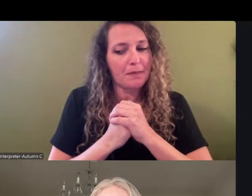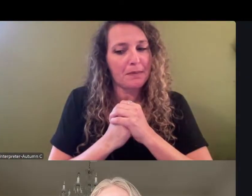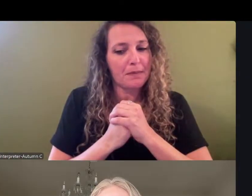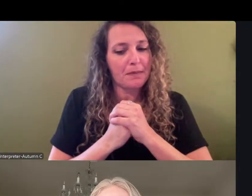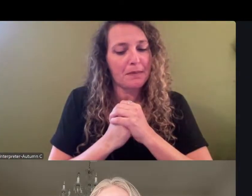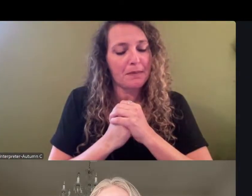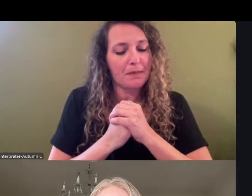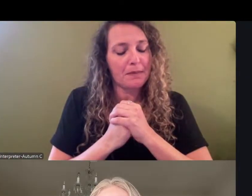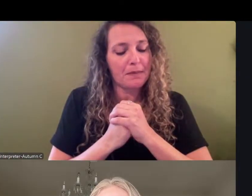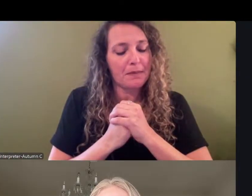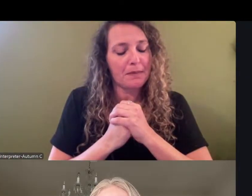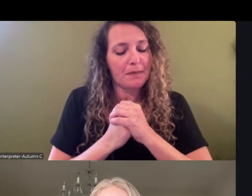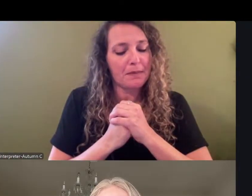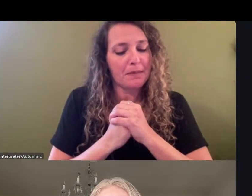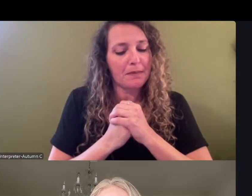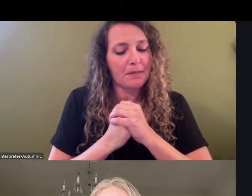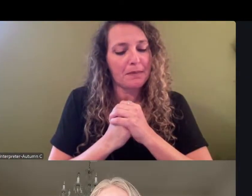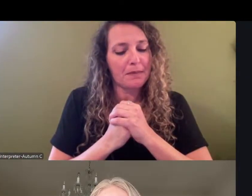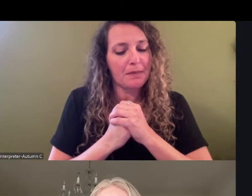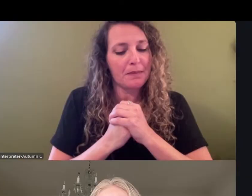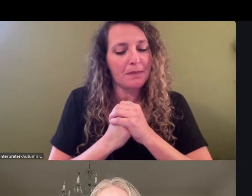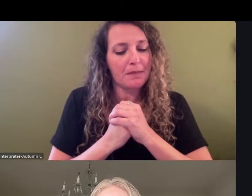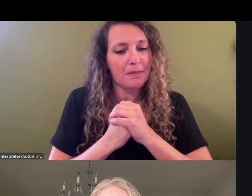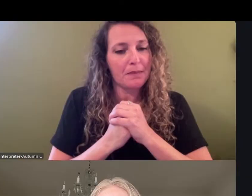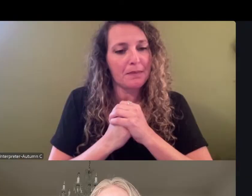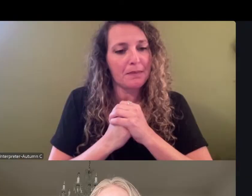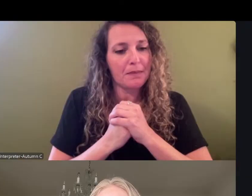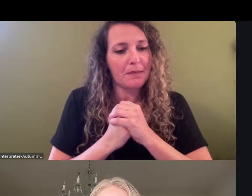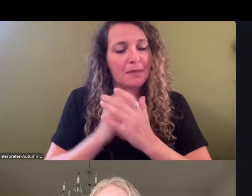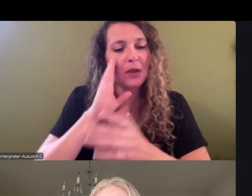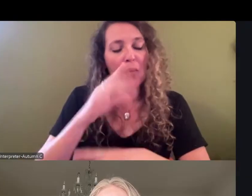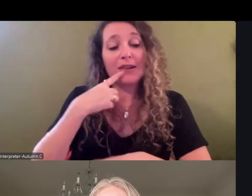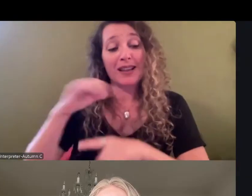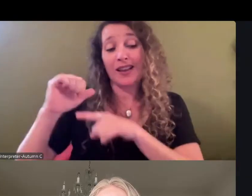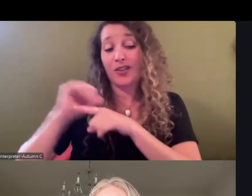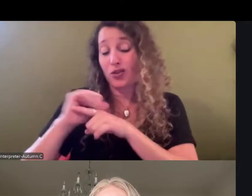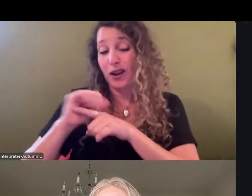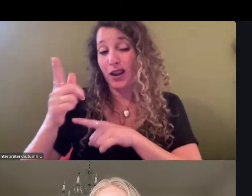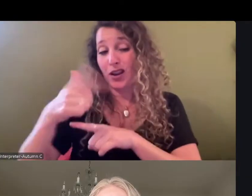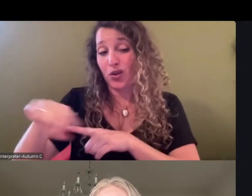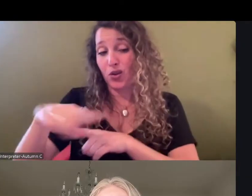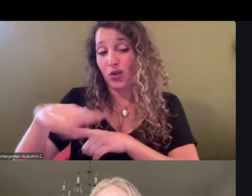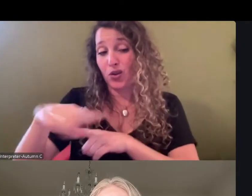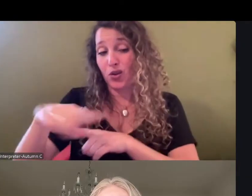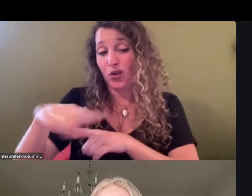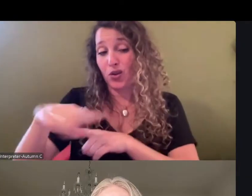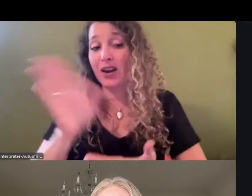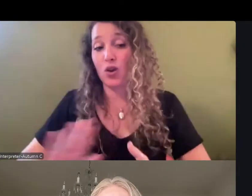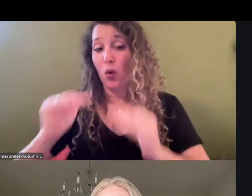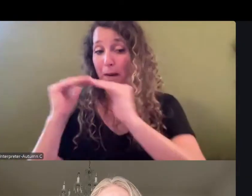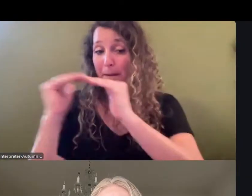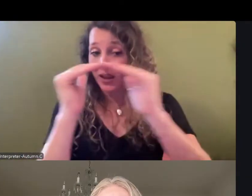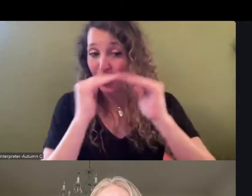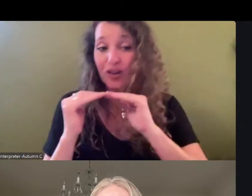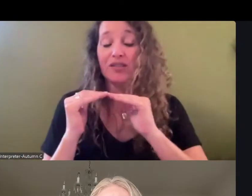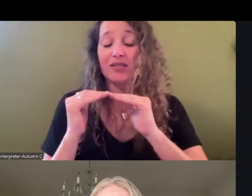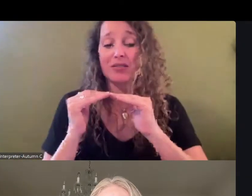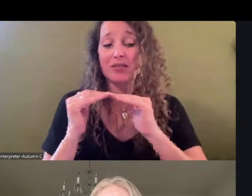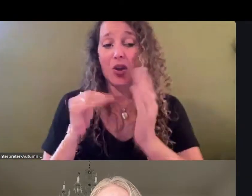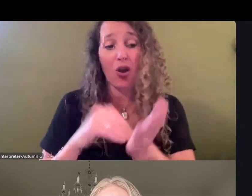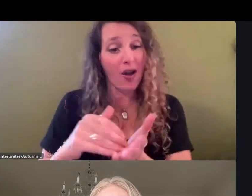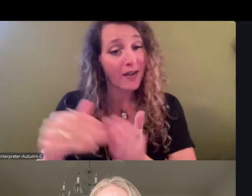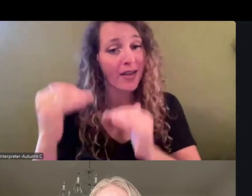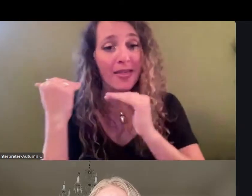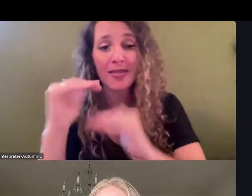So something I would say is that the training provided to your peers is often considerably limited in terms of